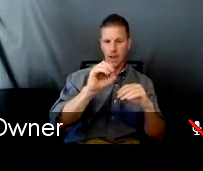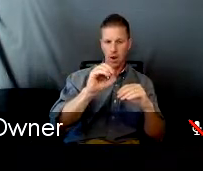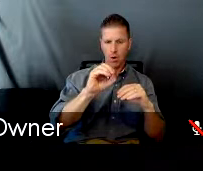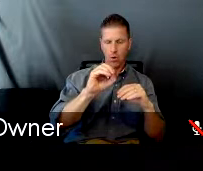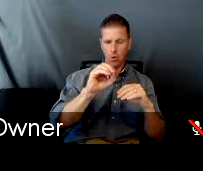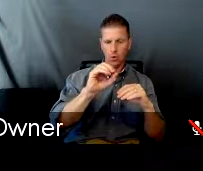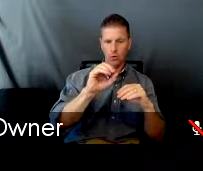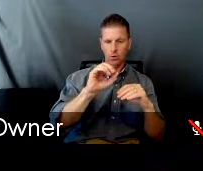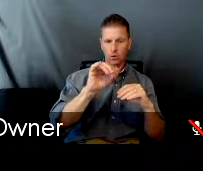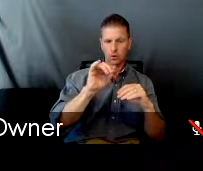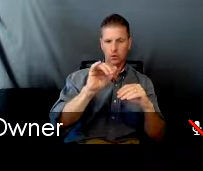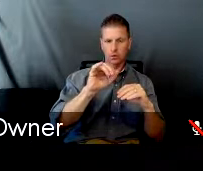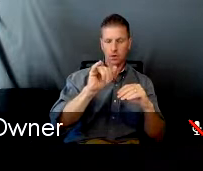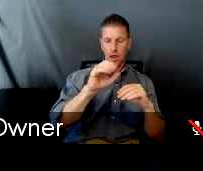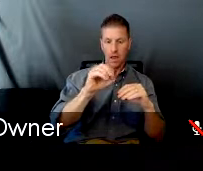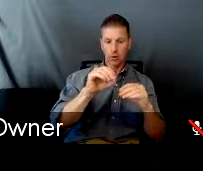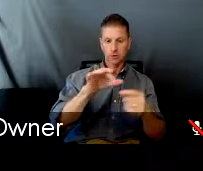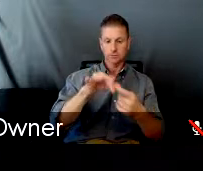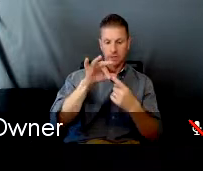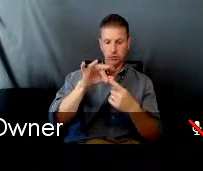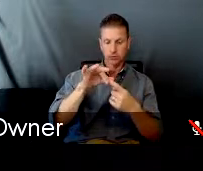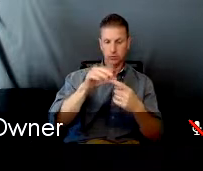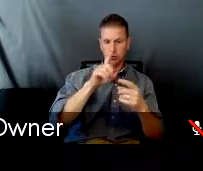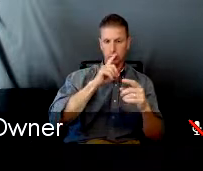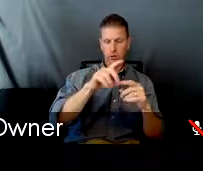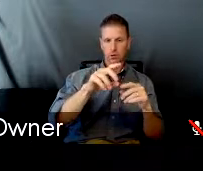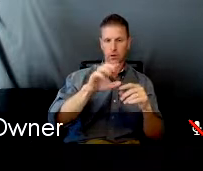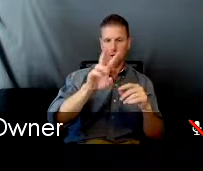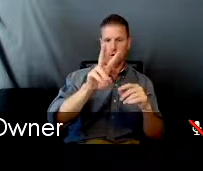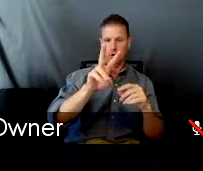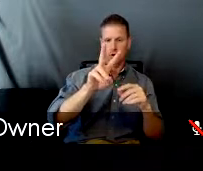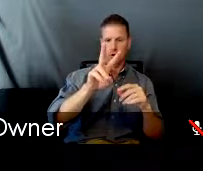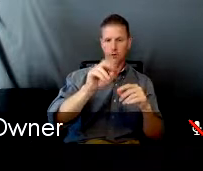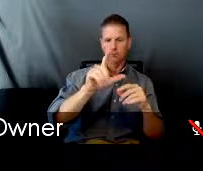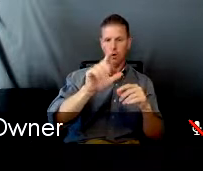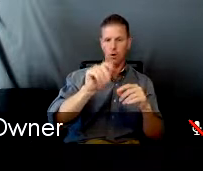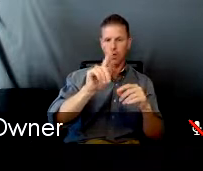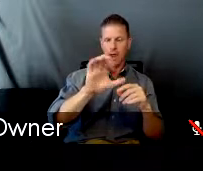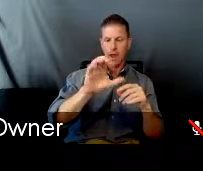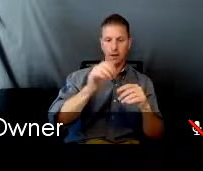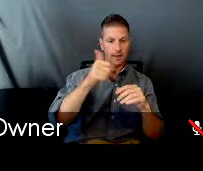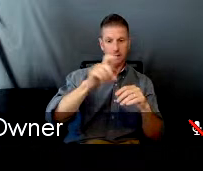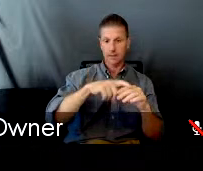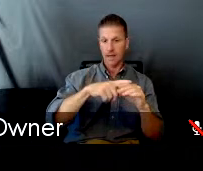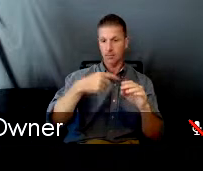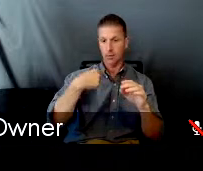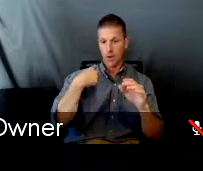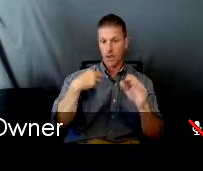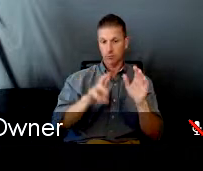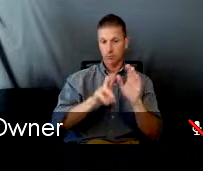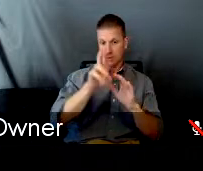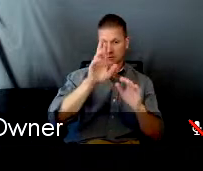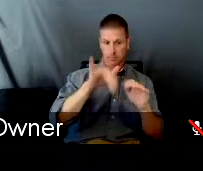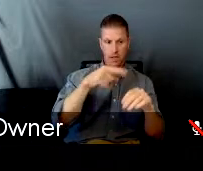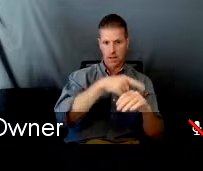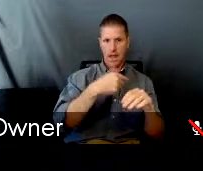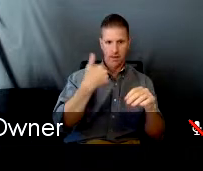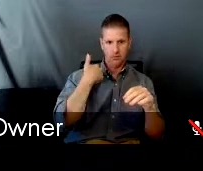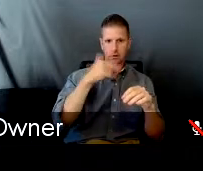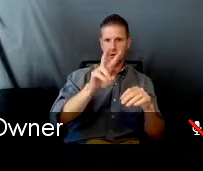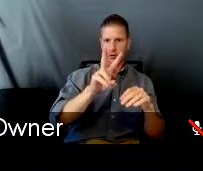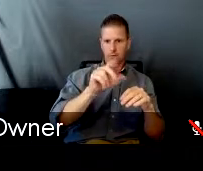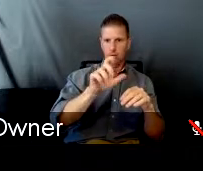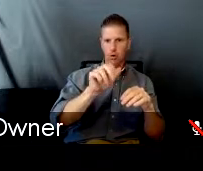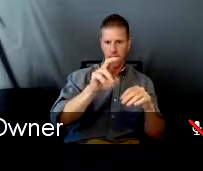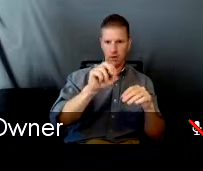very, Io is special. It's very volcanically active. Anytime we send a spacecraft by it, there's a volcano going off.